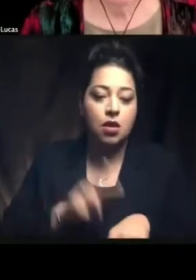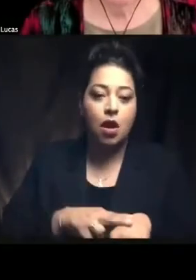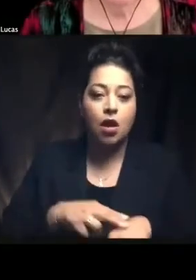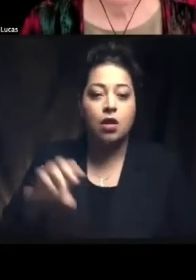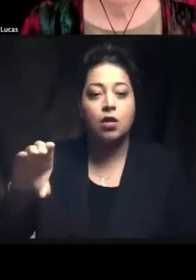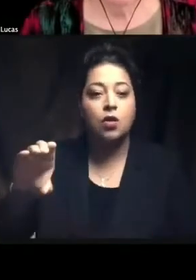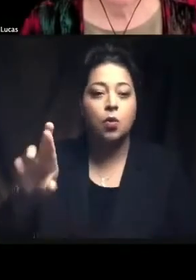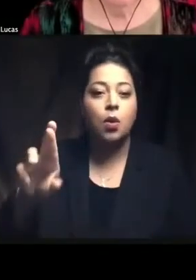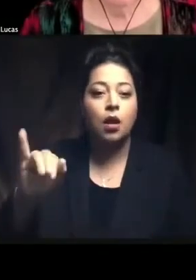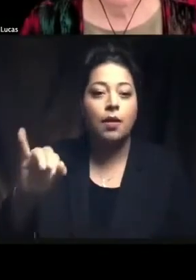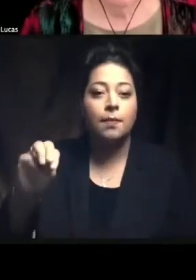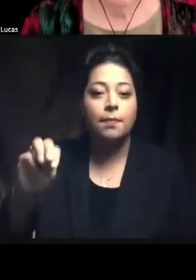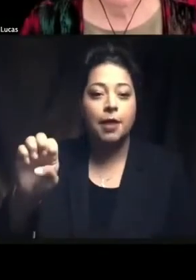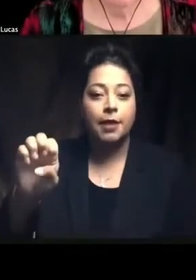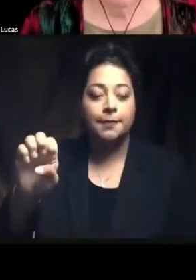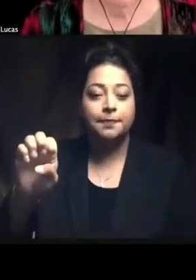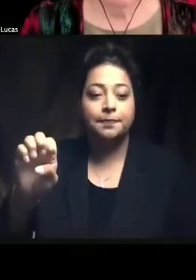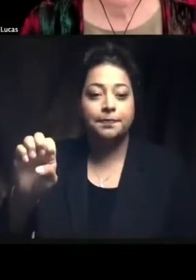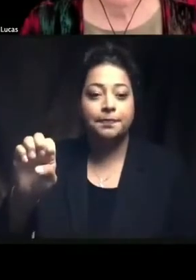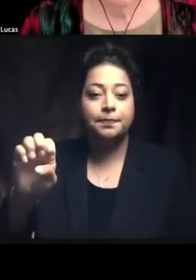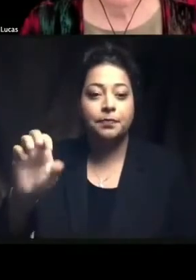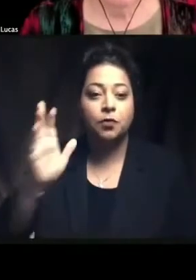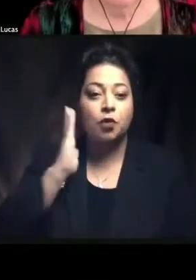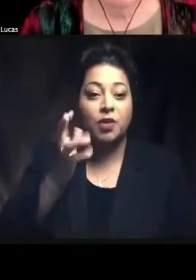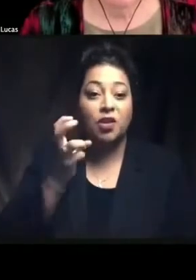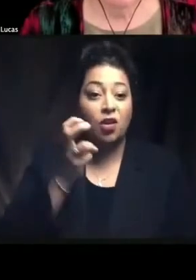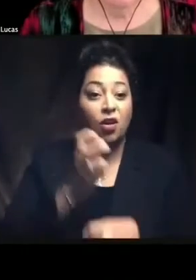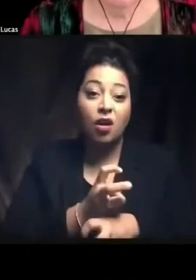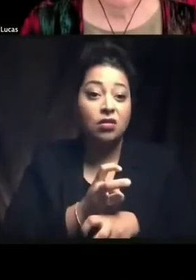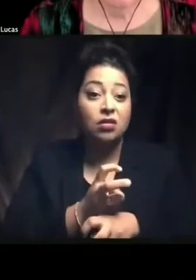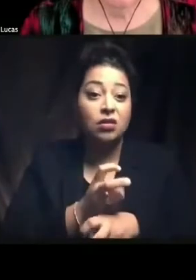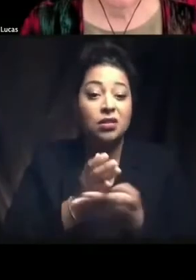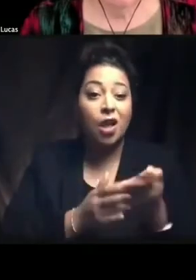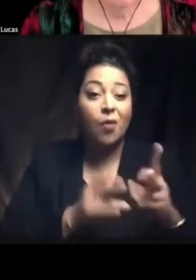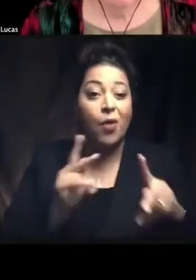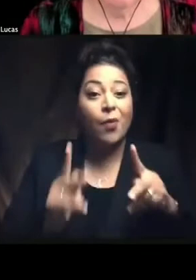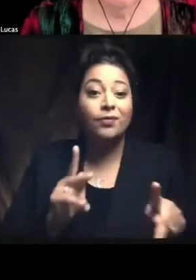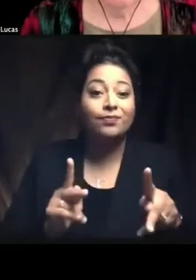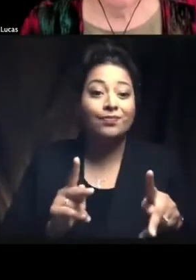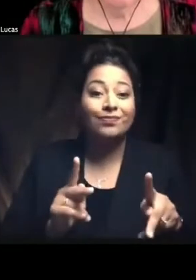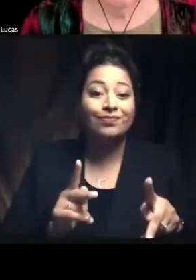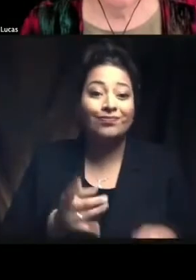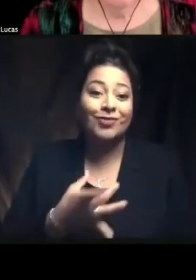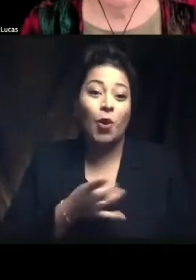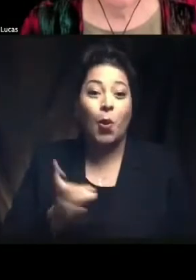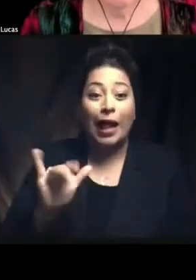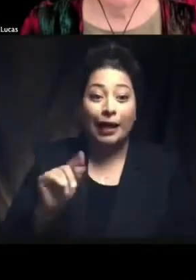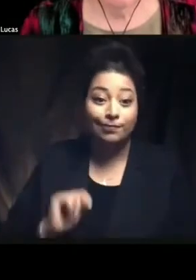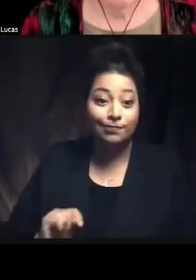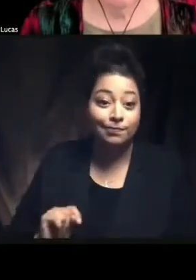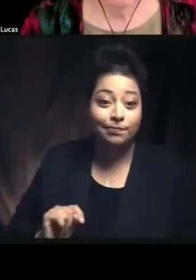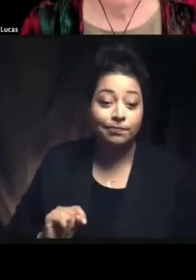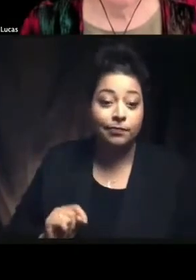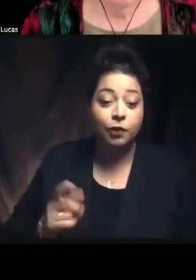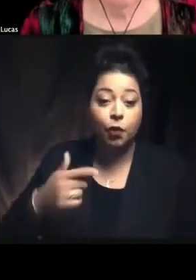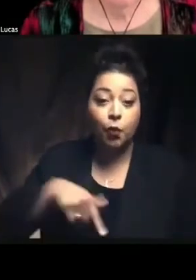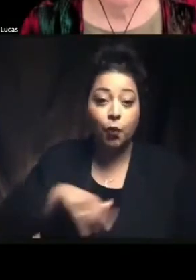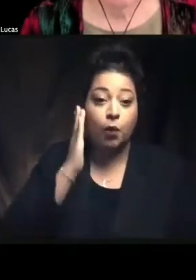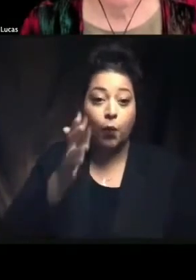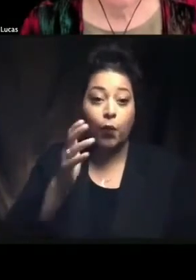crime. It's going to be so difficult that some folks may not really like it. We're going to attack the